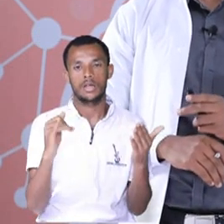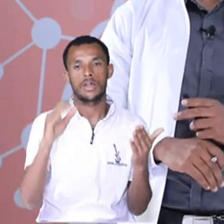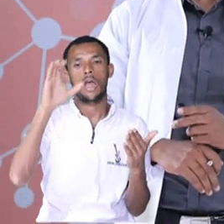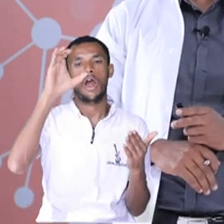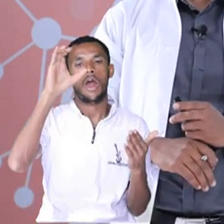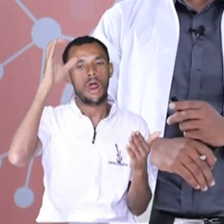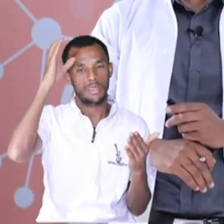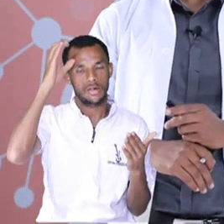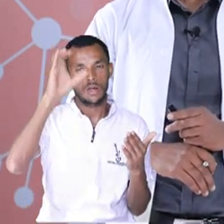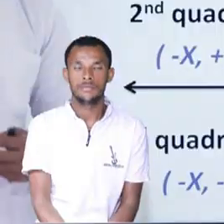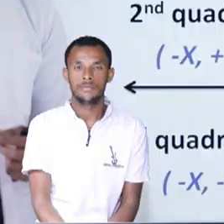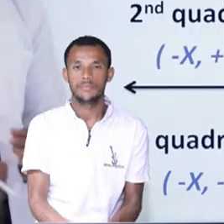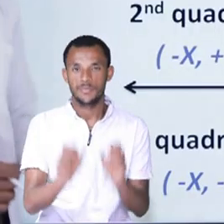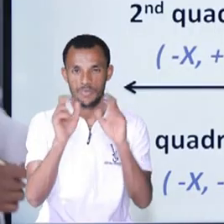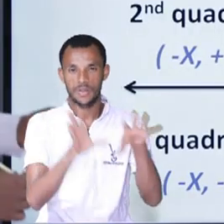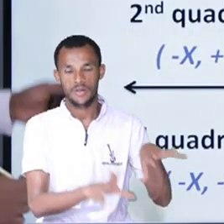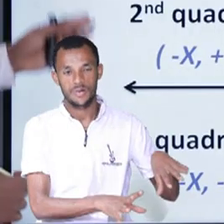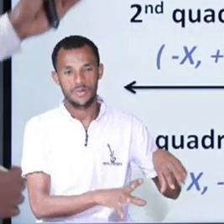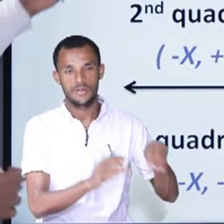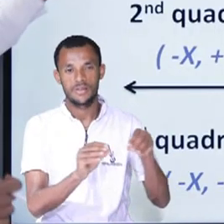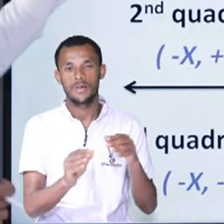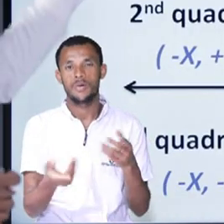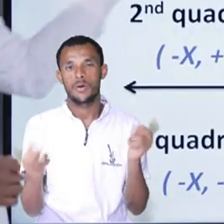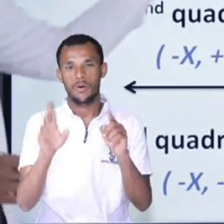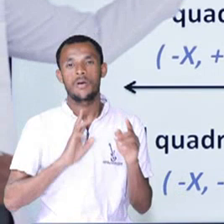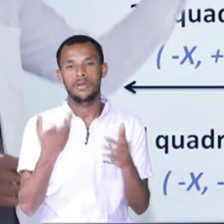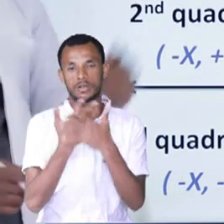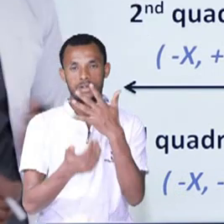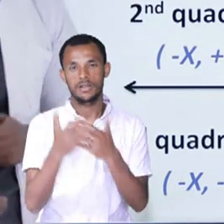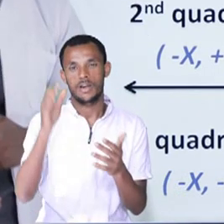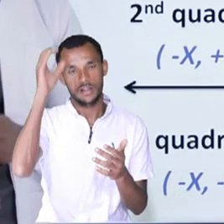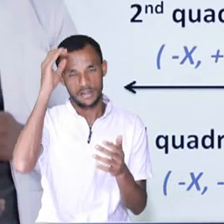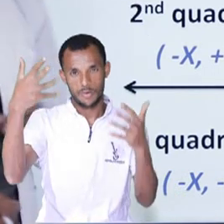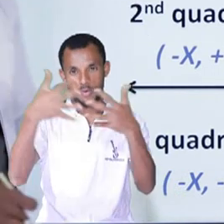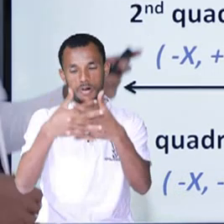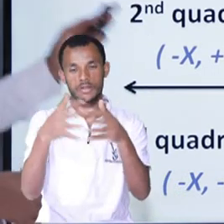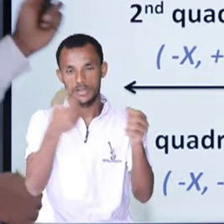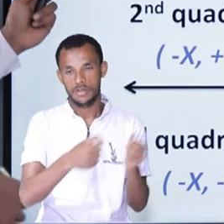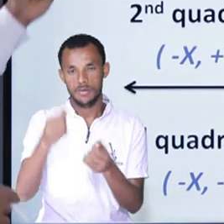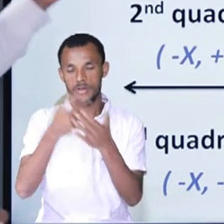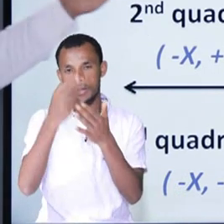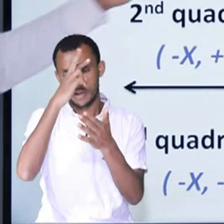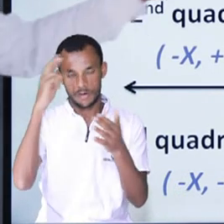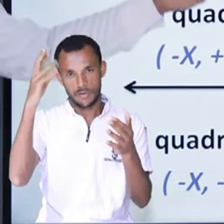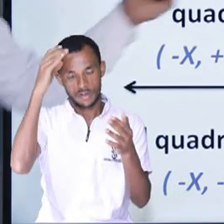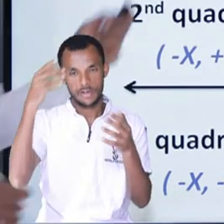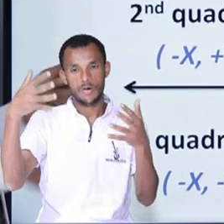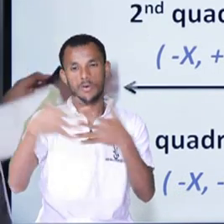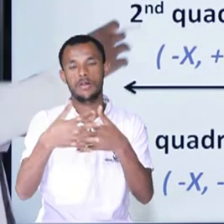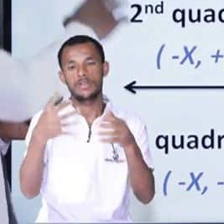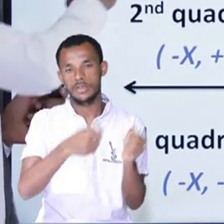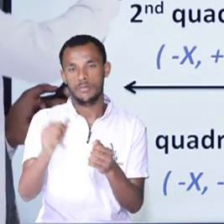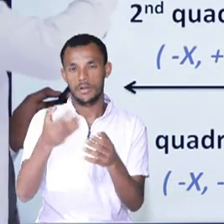Cartesian coordinate system. Okay, students, when you come to discussing on the Cartesian coordinate system, in the case of Cartesian coordinate